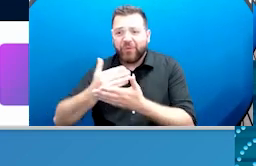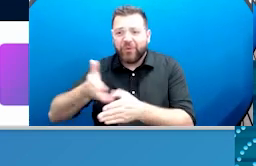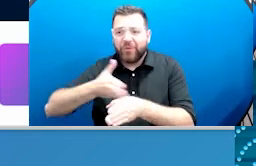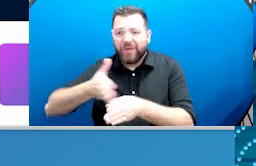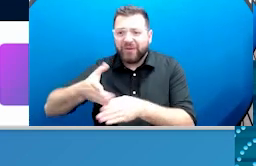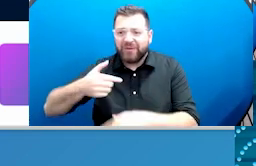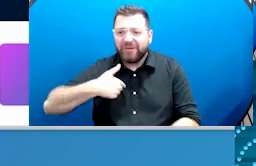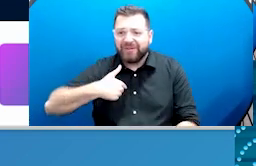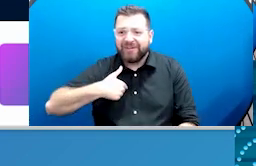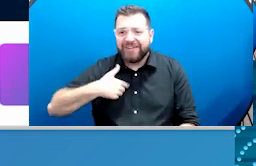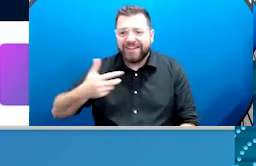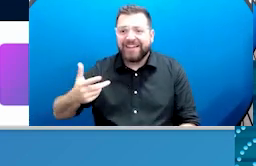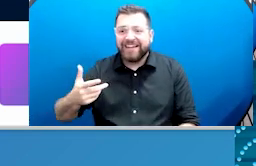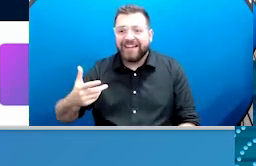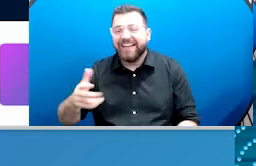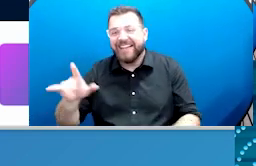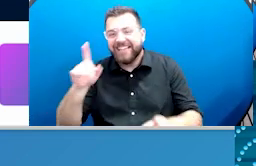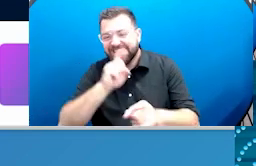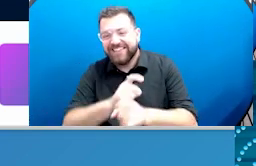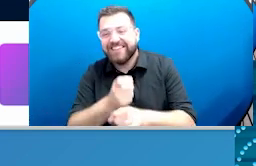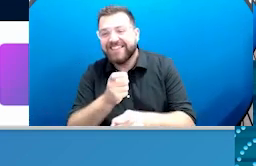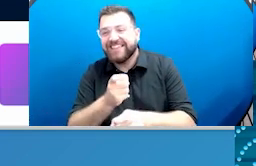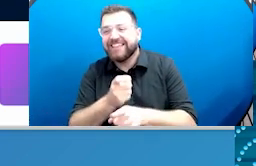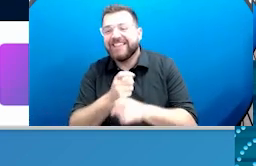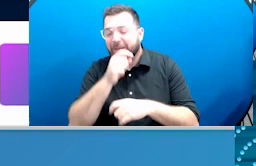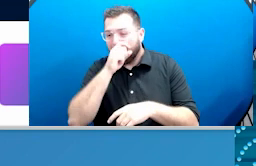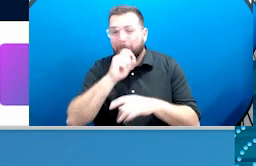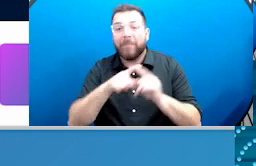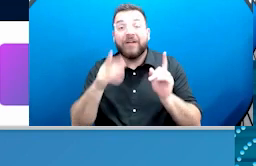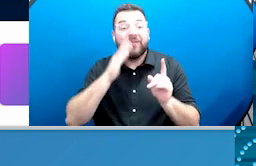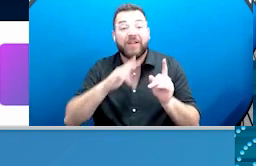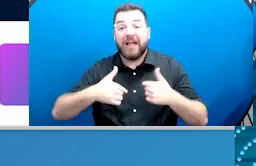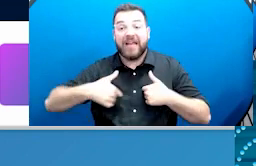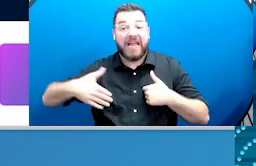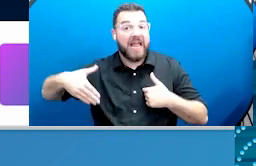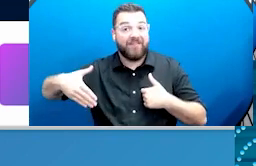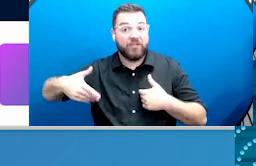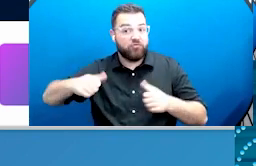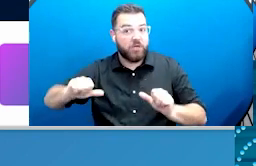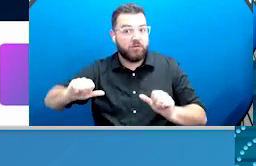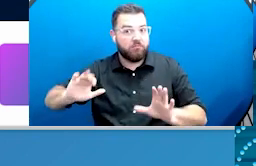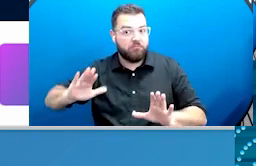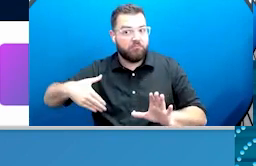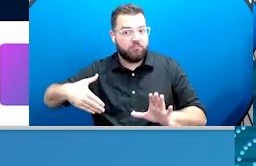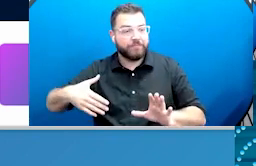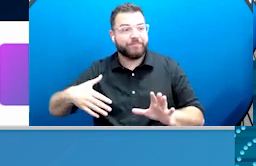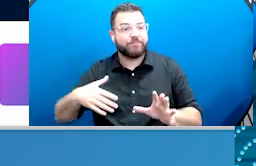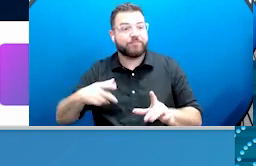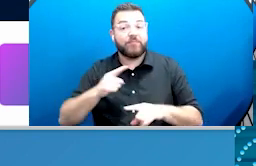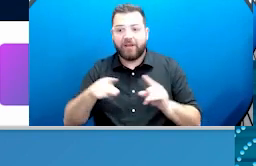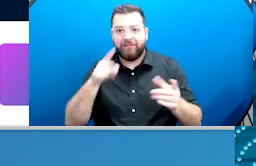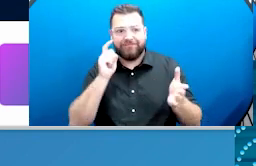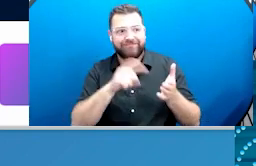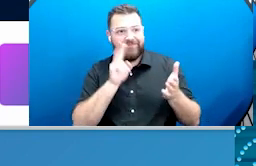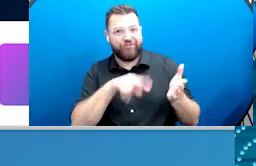I'm just joking, but I haven't tried this yet. And as you can see, I